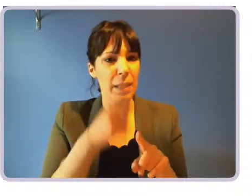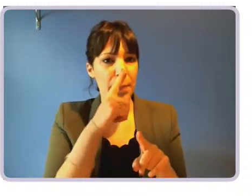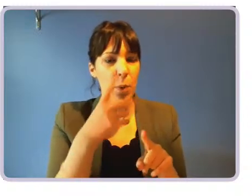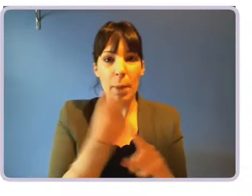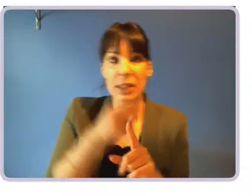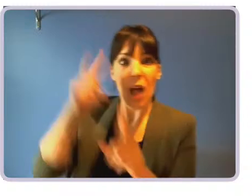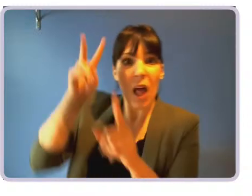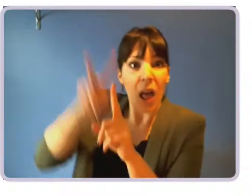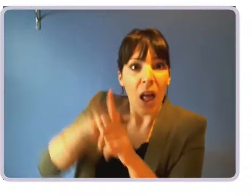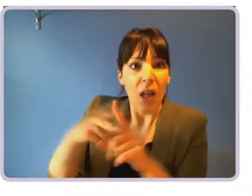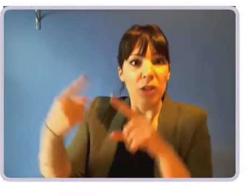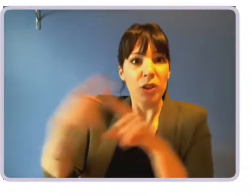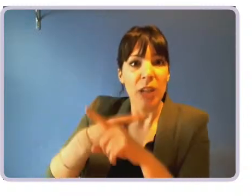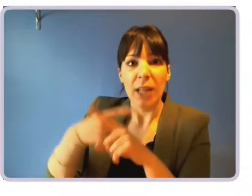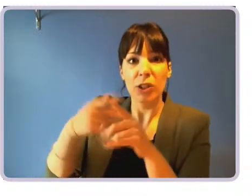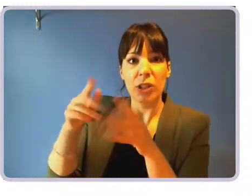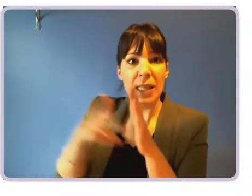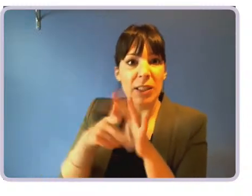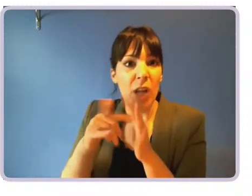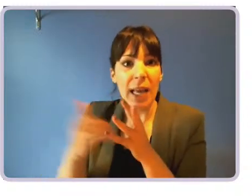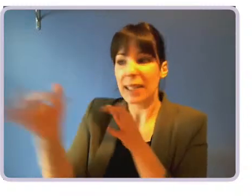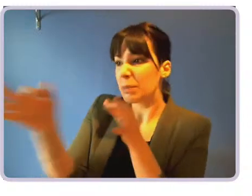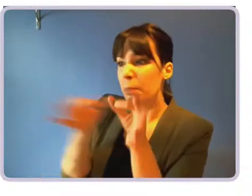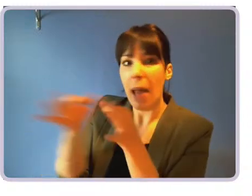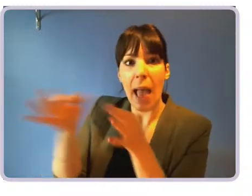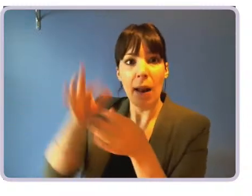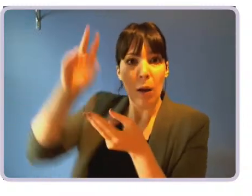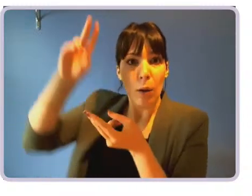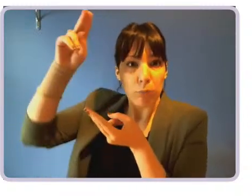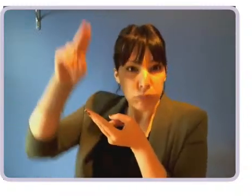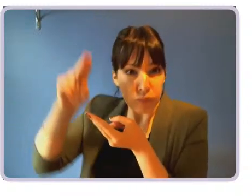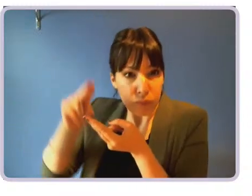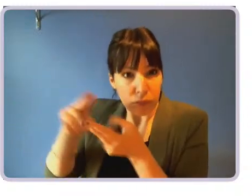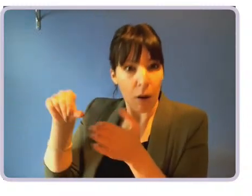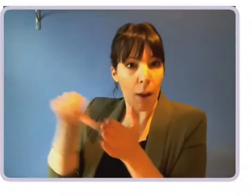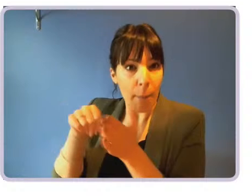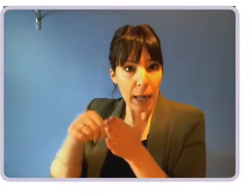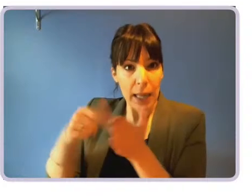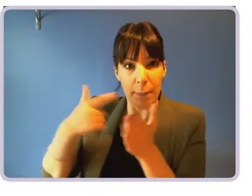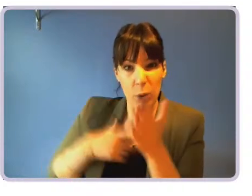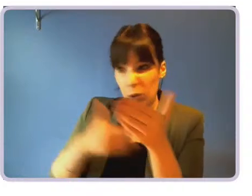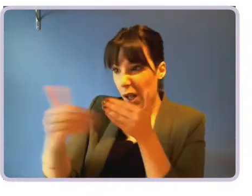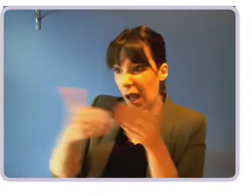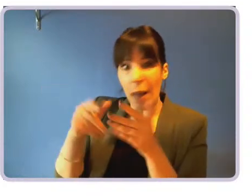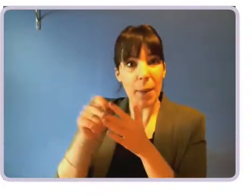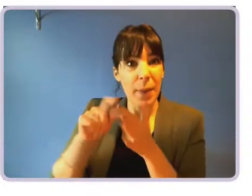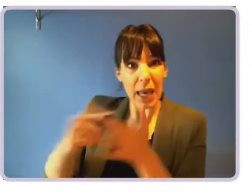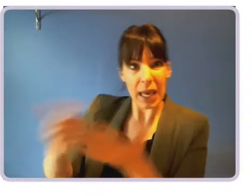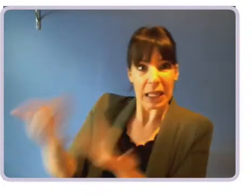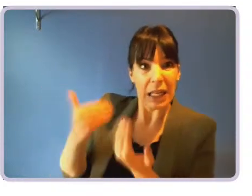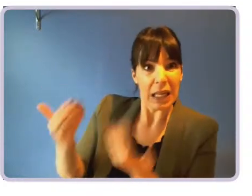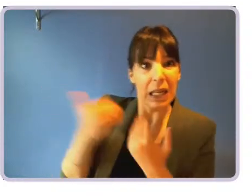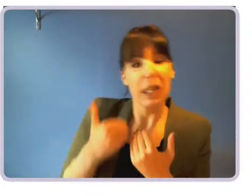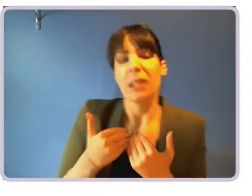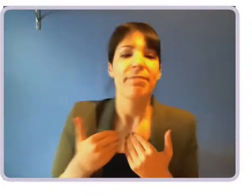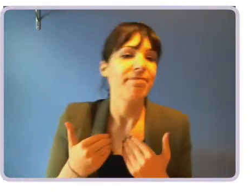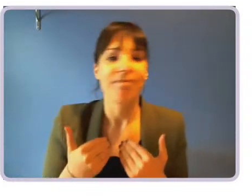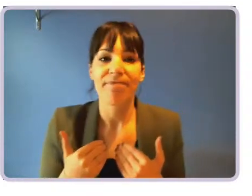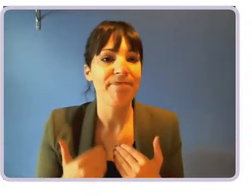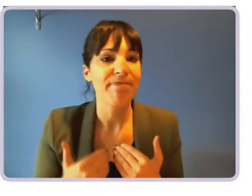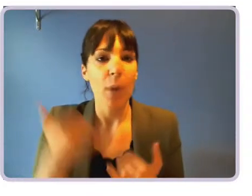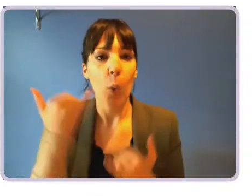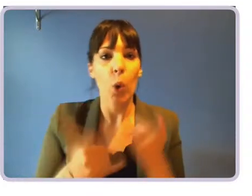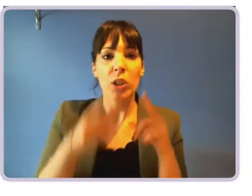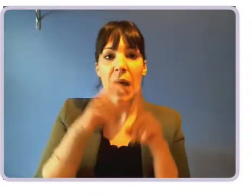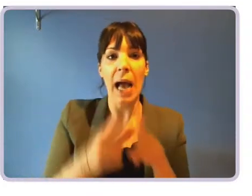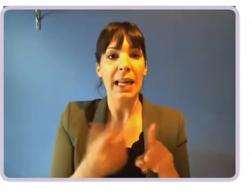draw down on quite expensive PPE, particularly if someone becomes infected. And